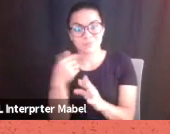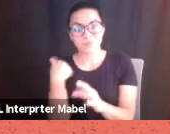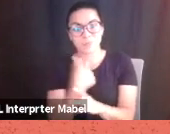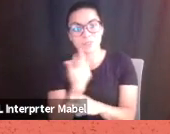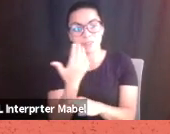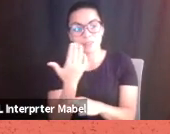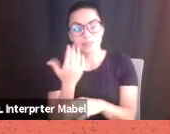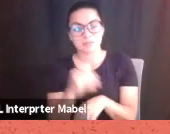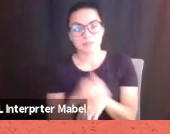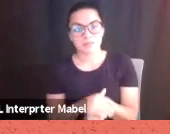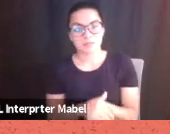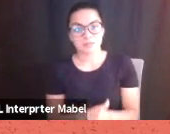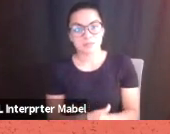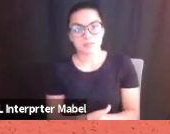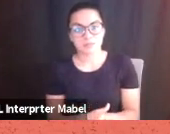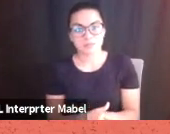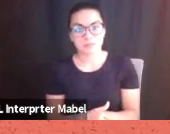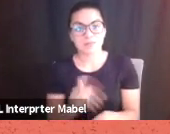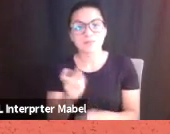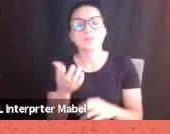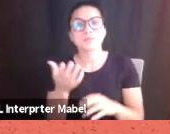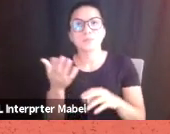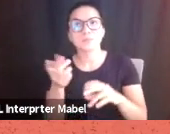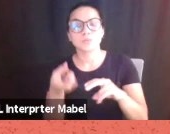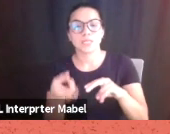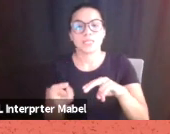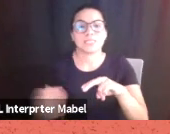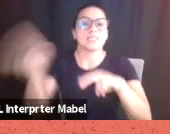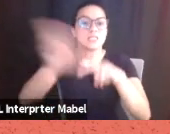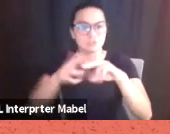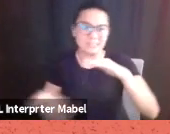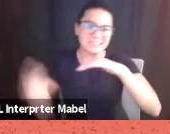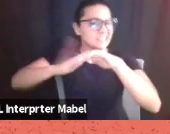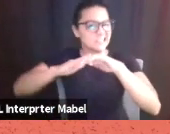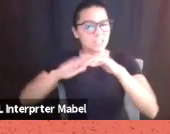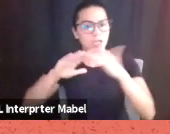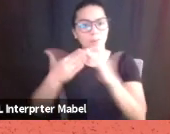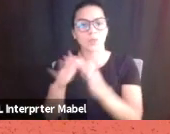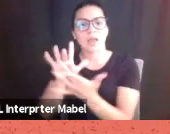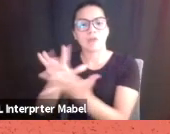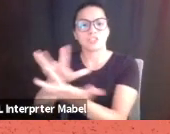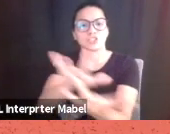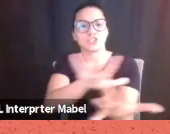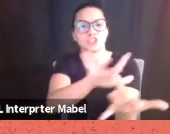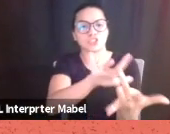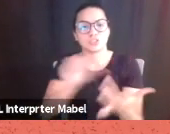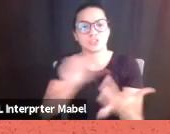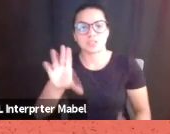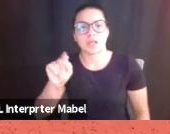increase community outreach. On our survey, the end section is like, hey,